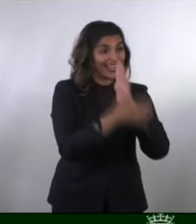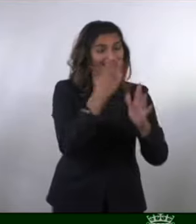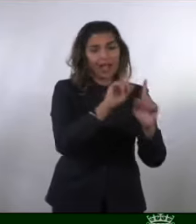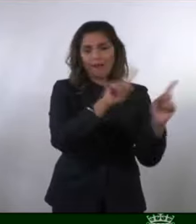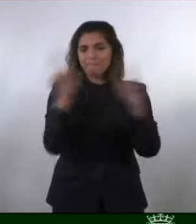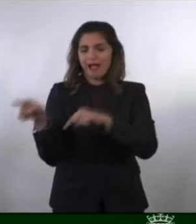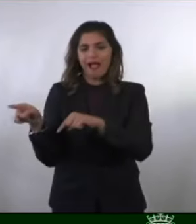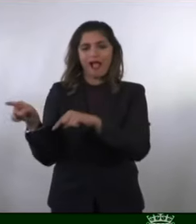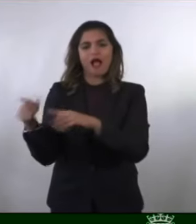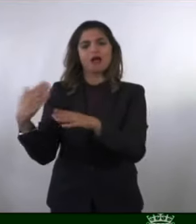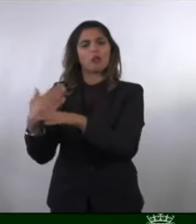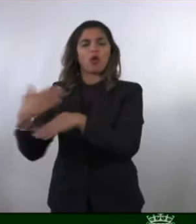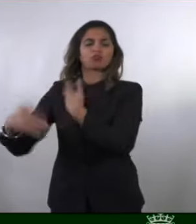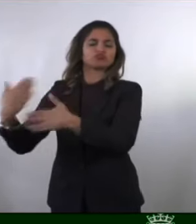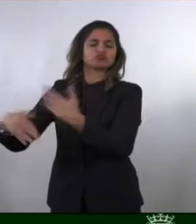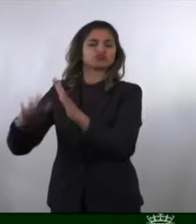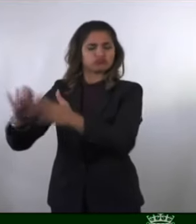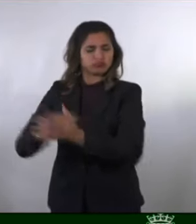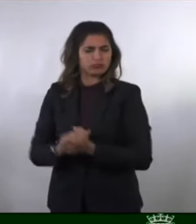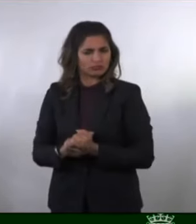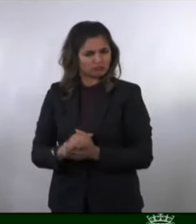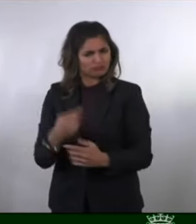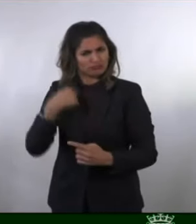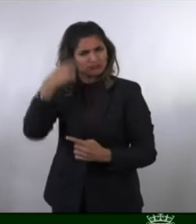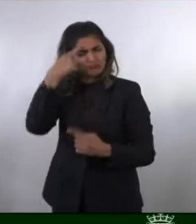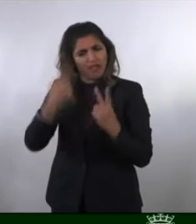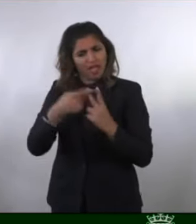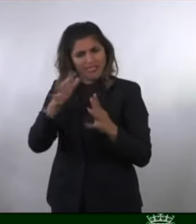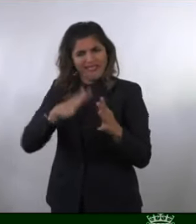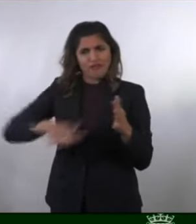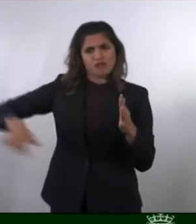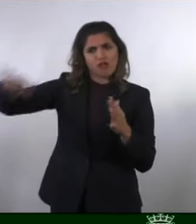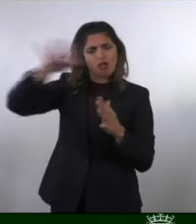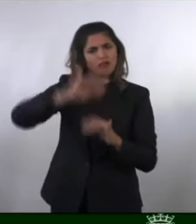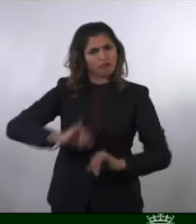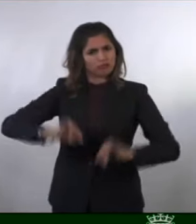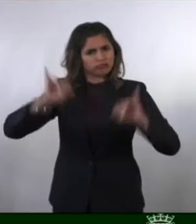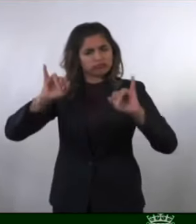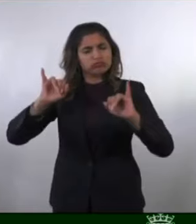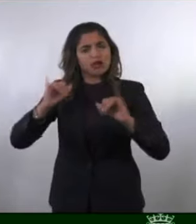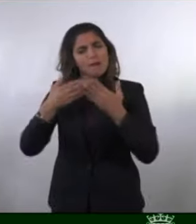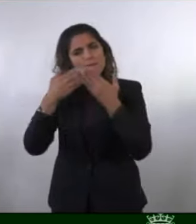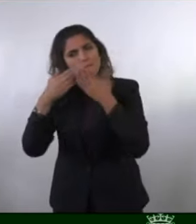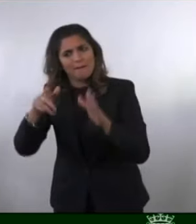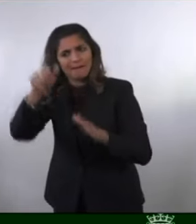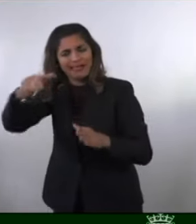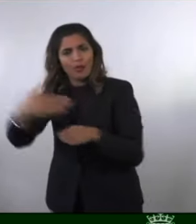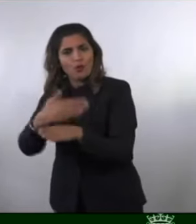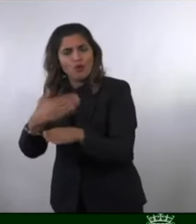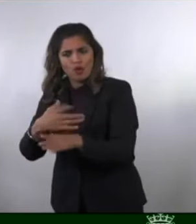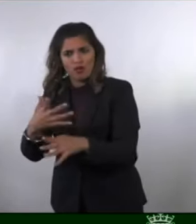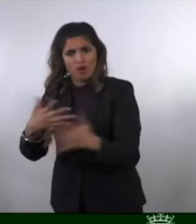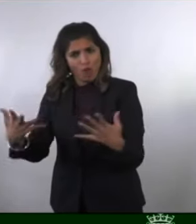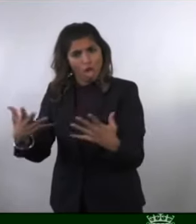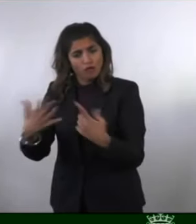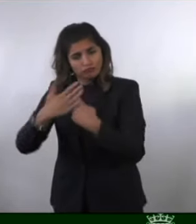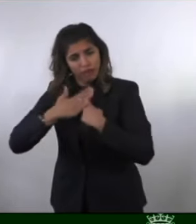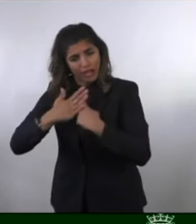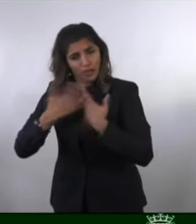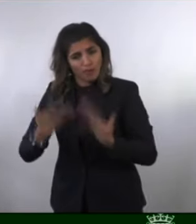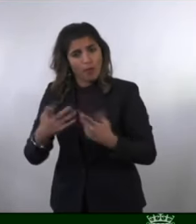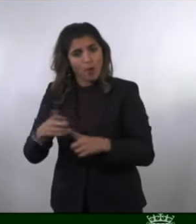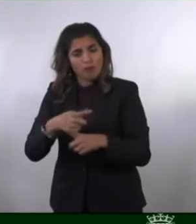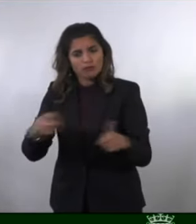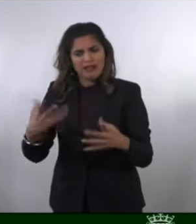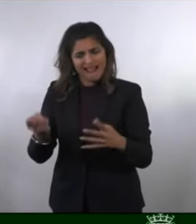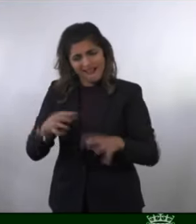public sector workers are flat out on the crisis already. So what's the plan for rolling out mass testing? And wouldn't it